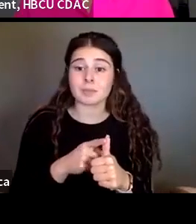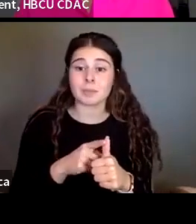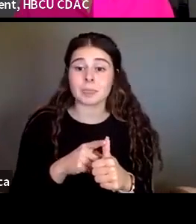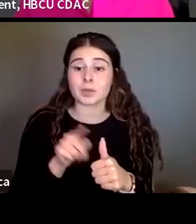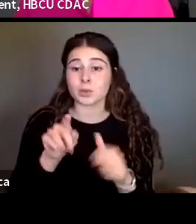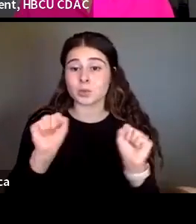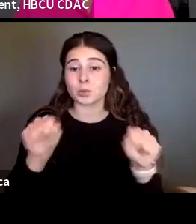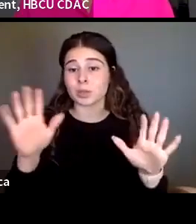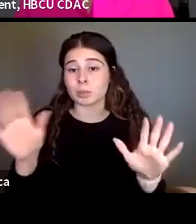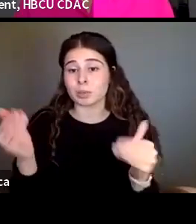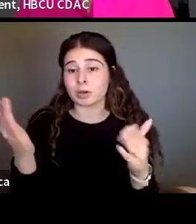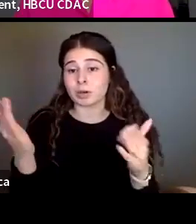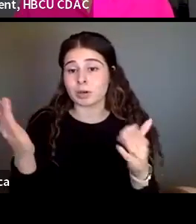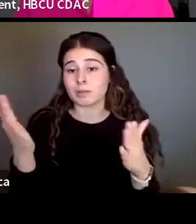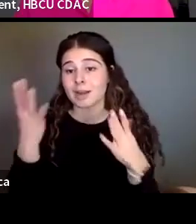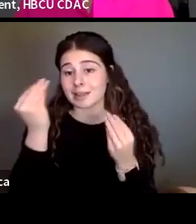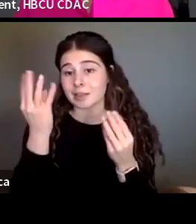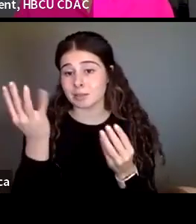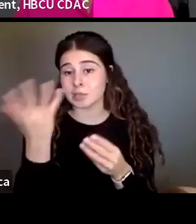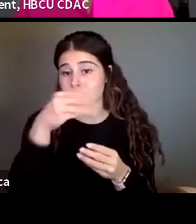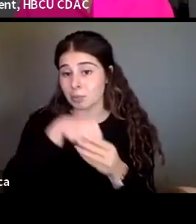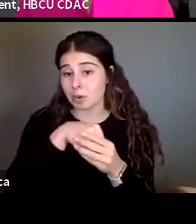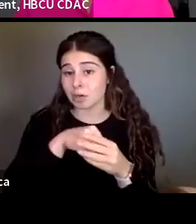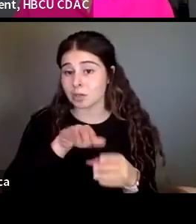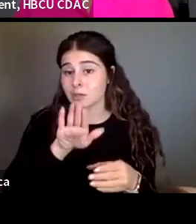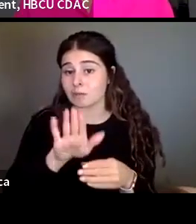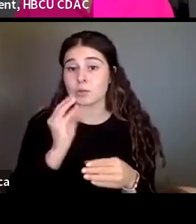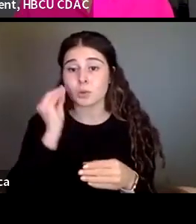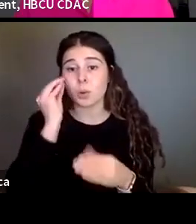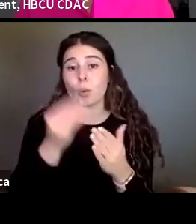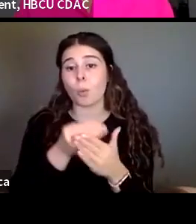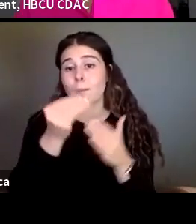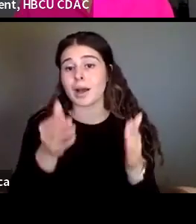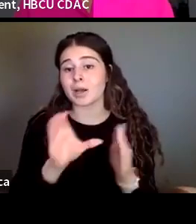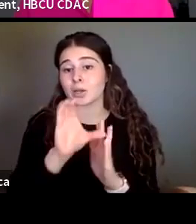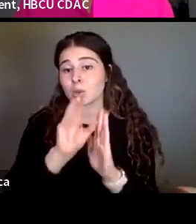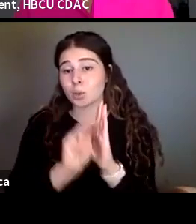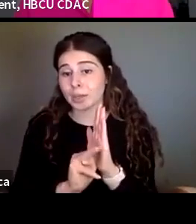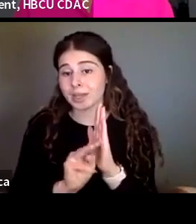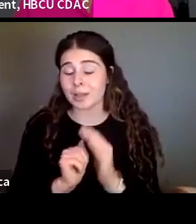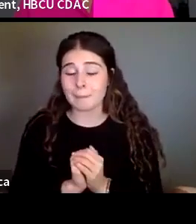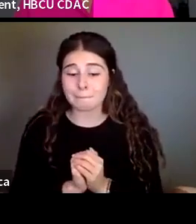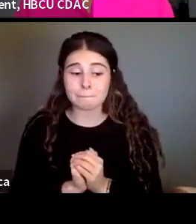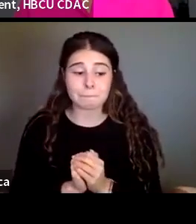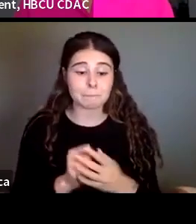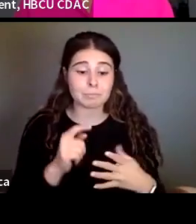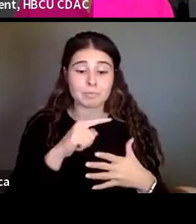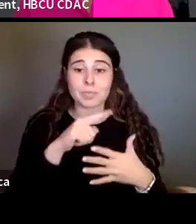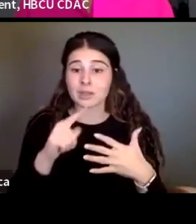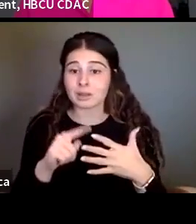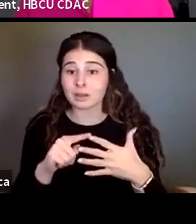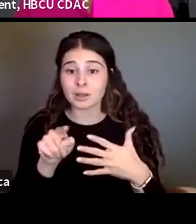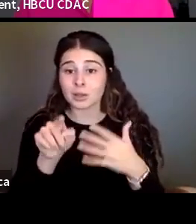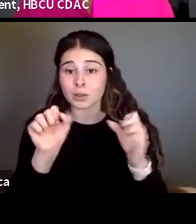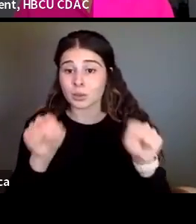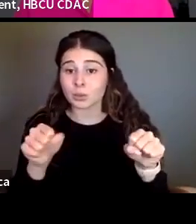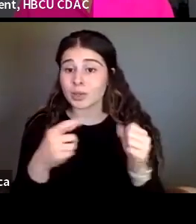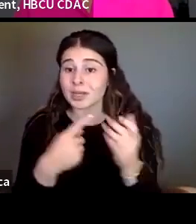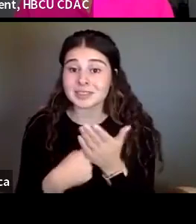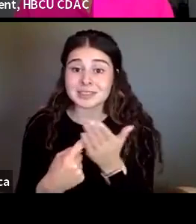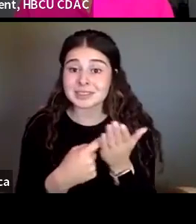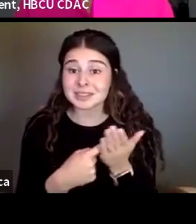for example. You can incorporate it as part of the presentation. You can discuss it at any